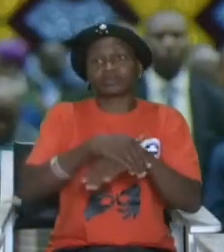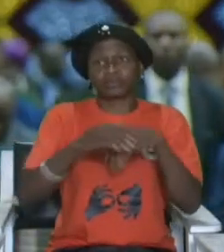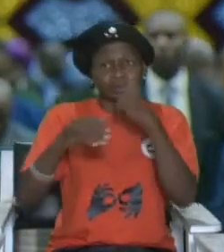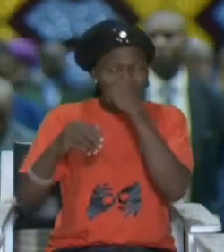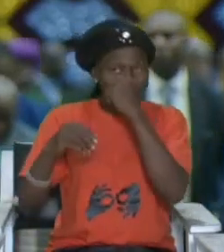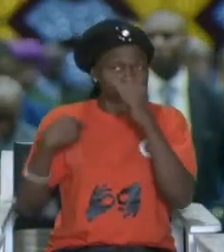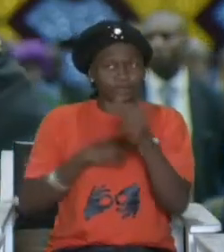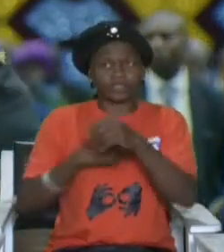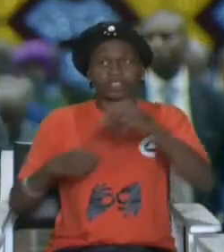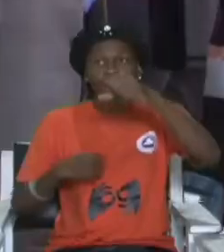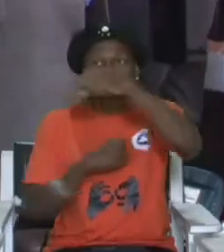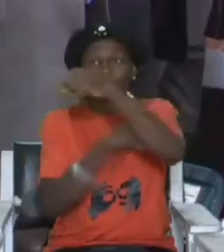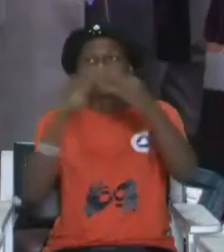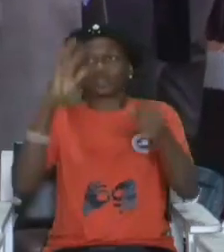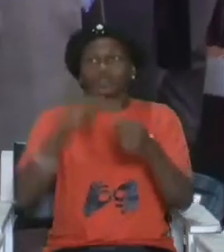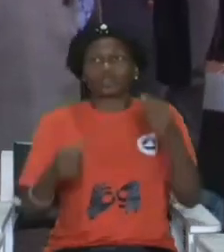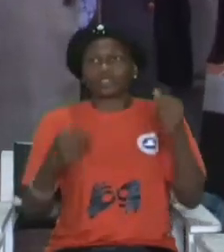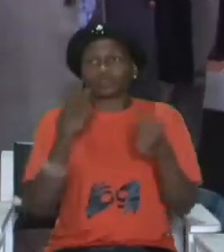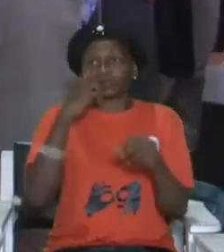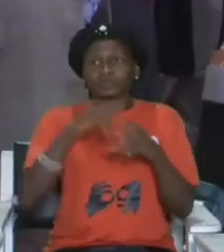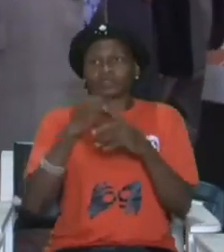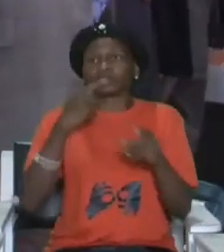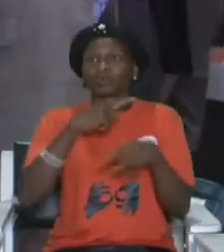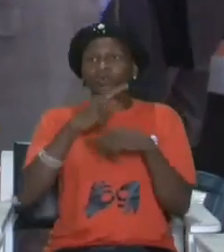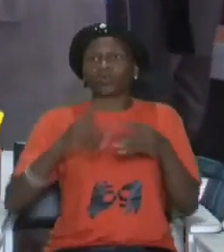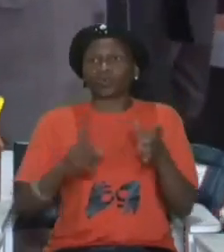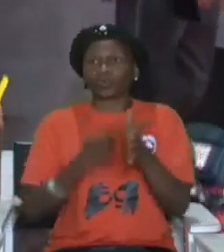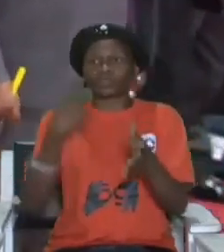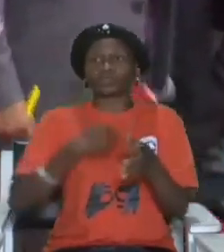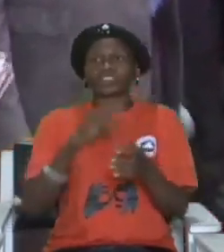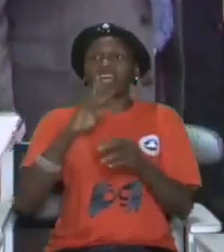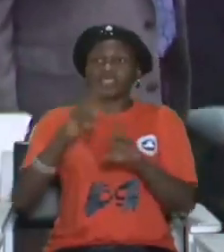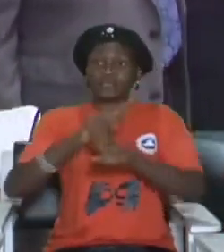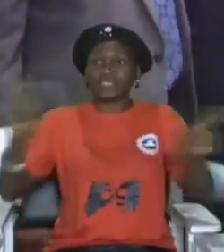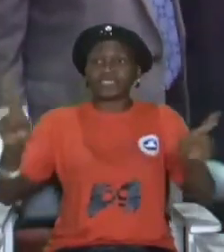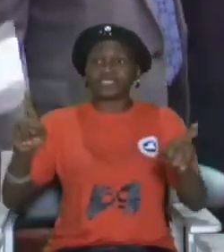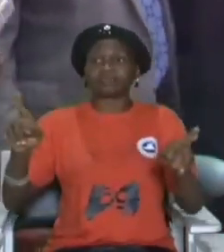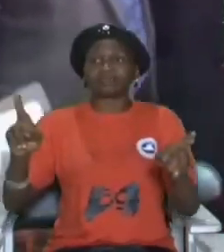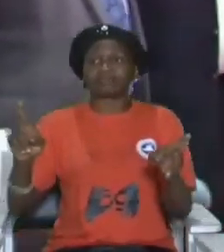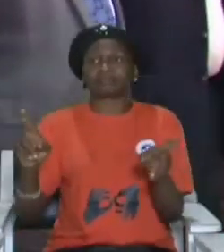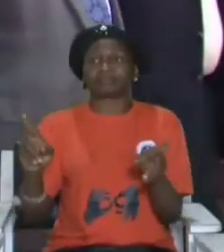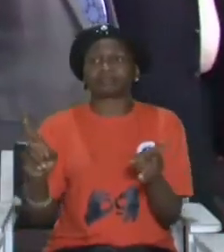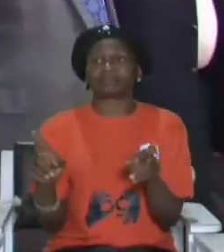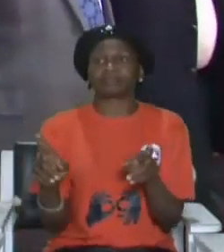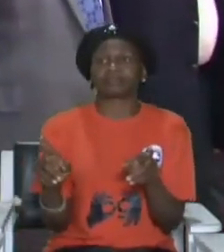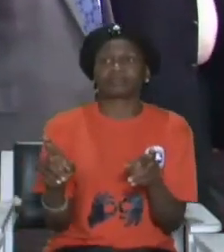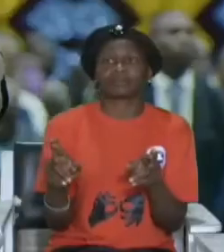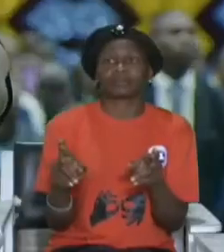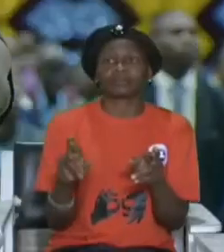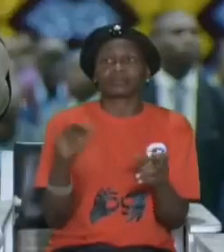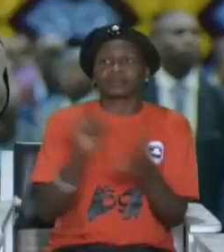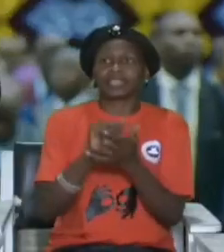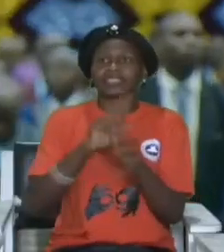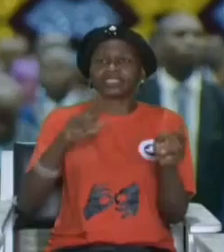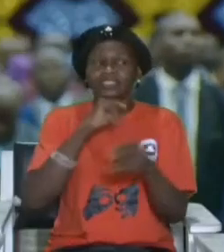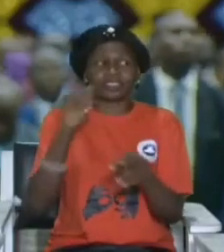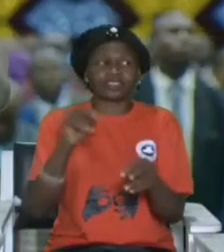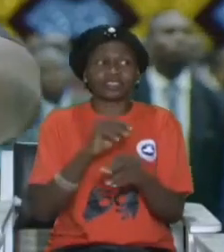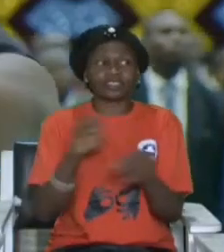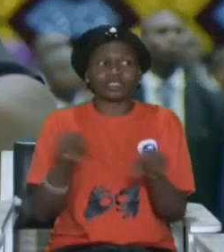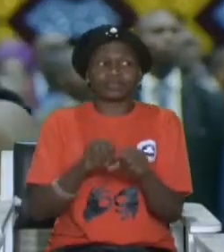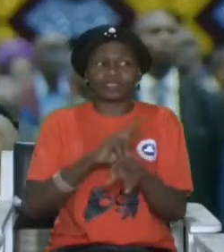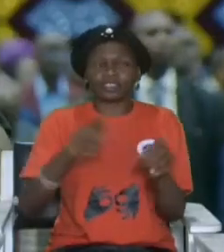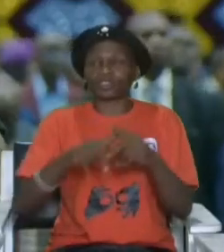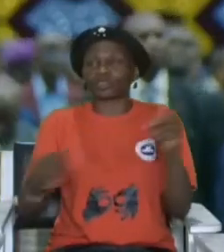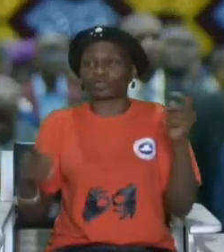then back it up with speaking in tongues once we are done. Are you ready? That yes is not able to even scare